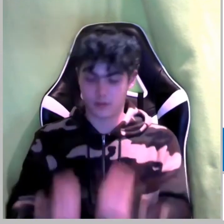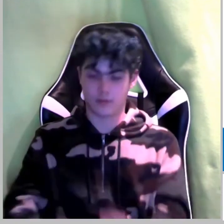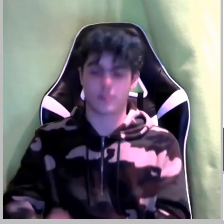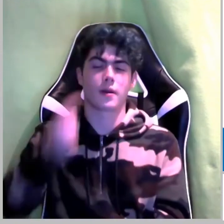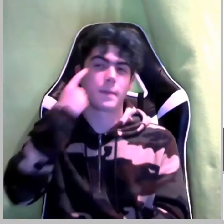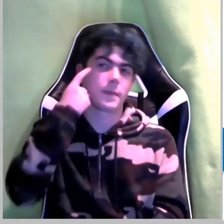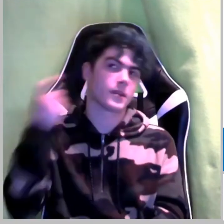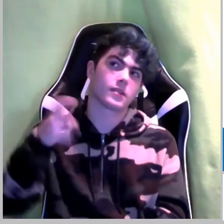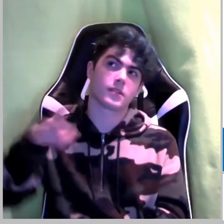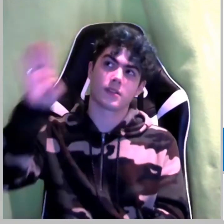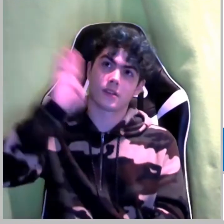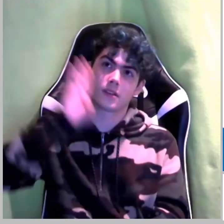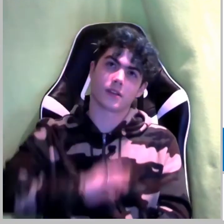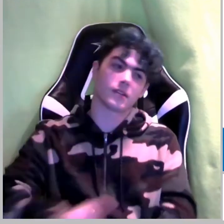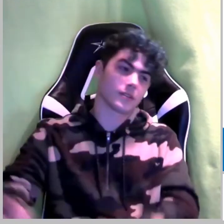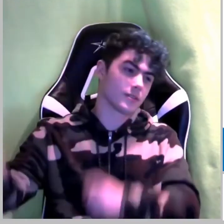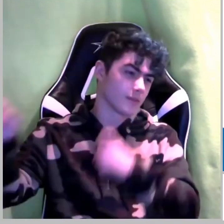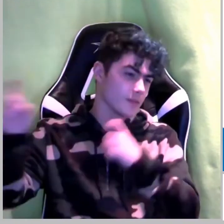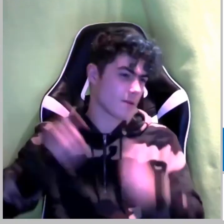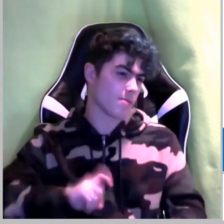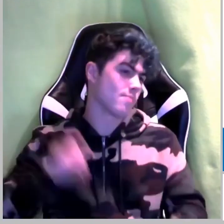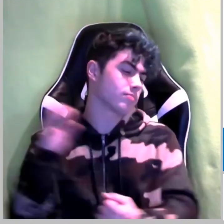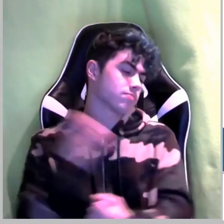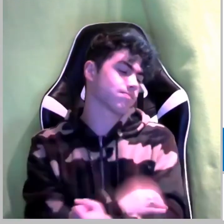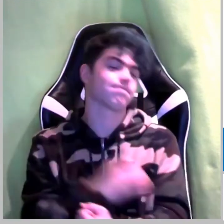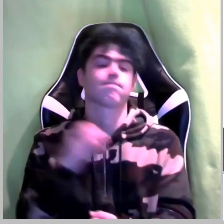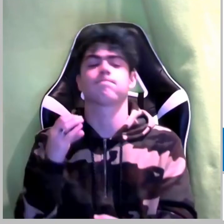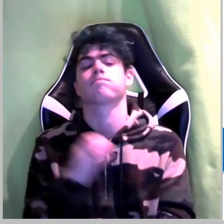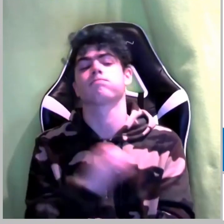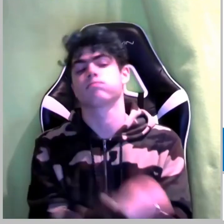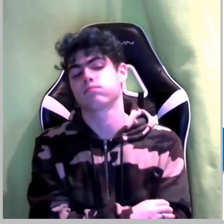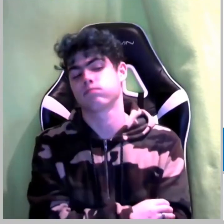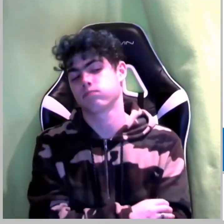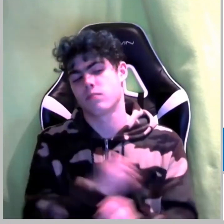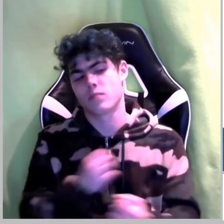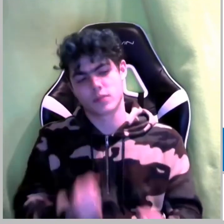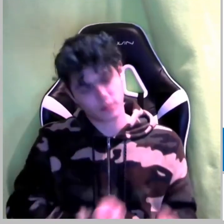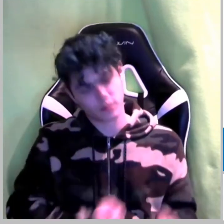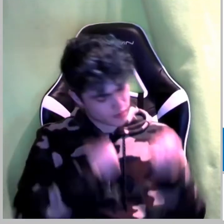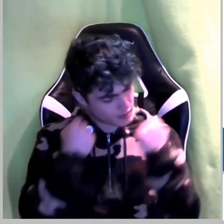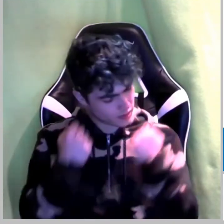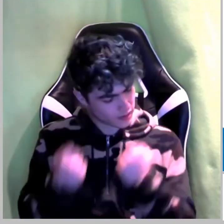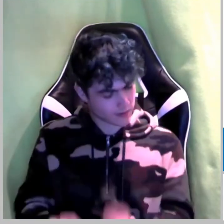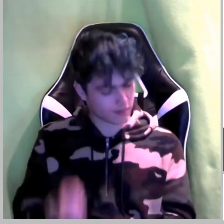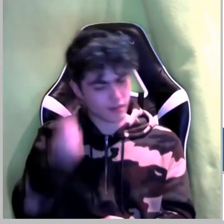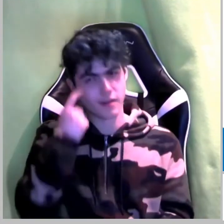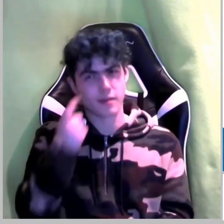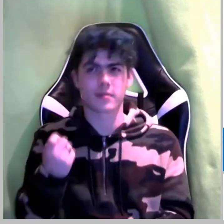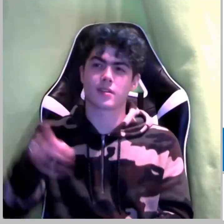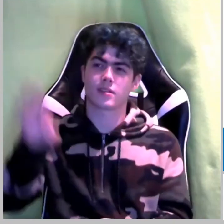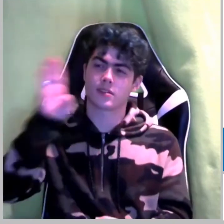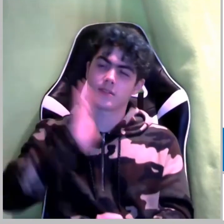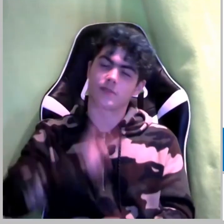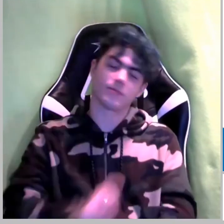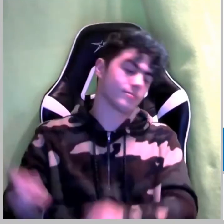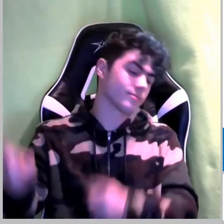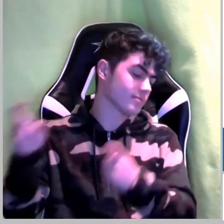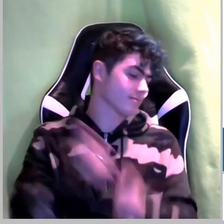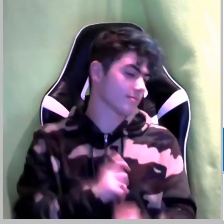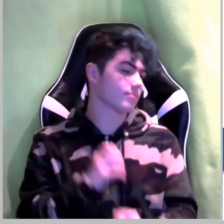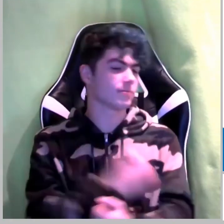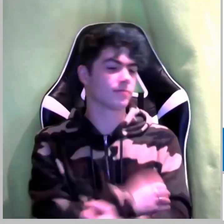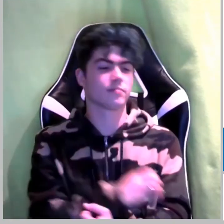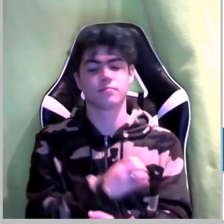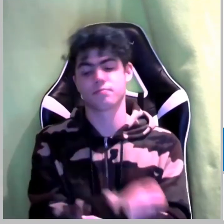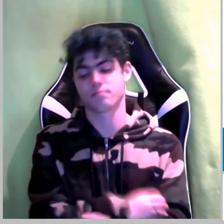in the strength which God supplies. strong in the strength which God supplies